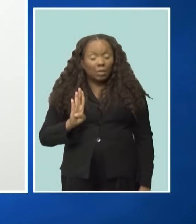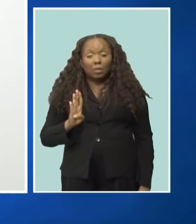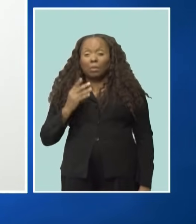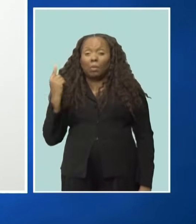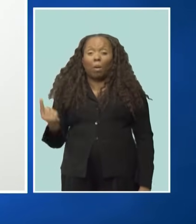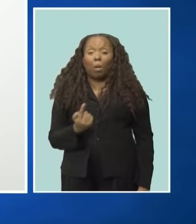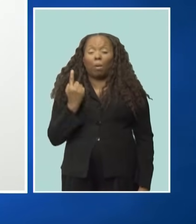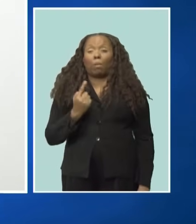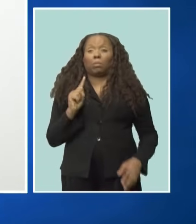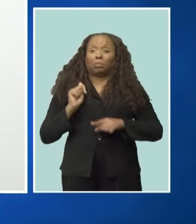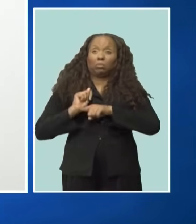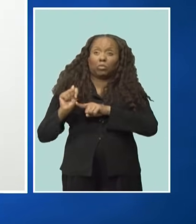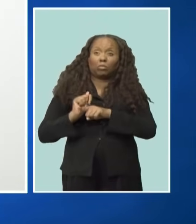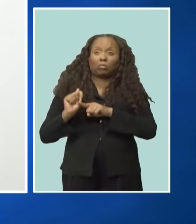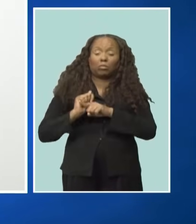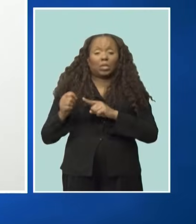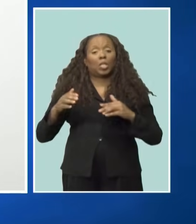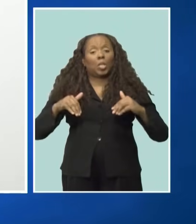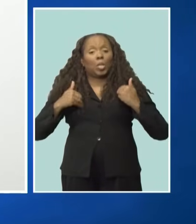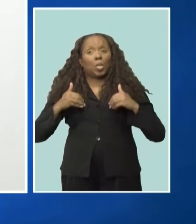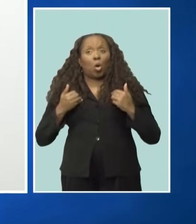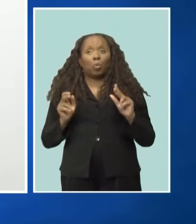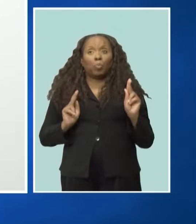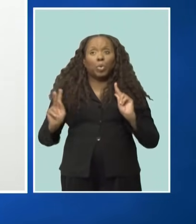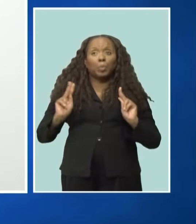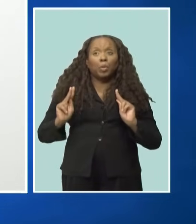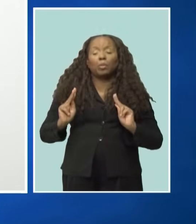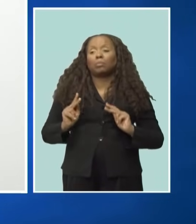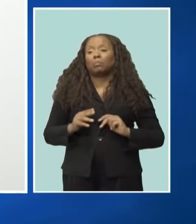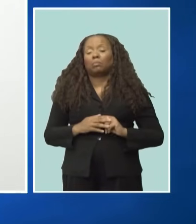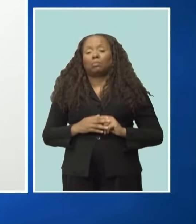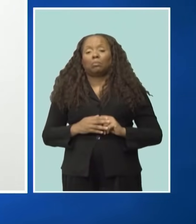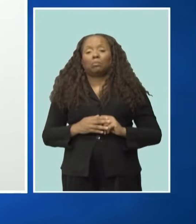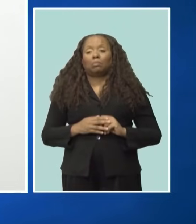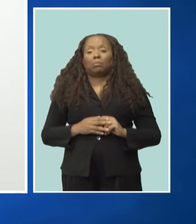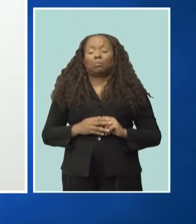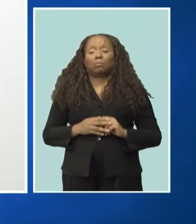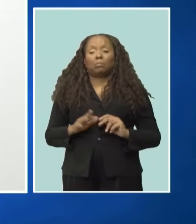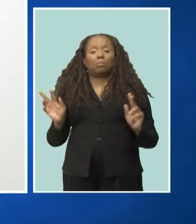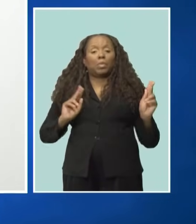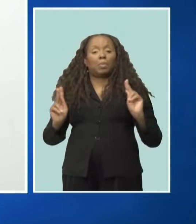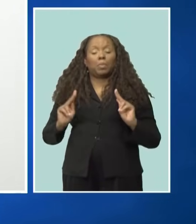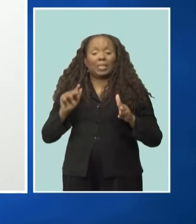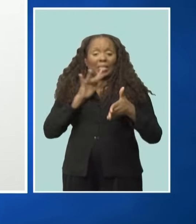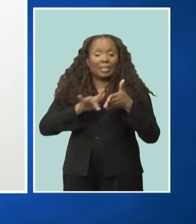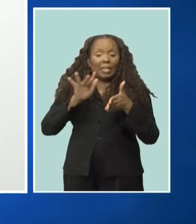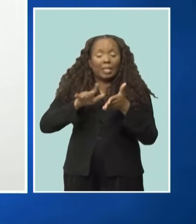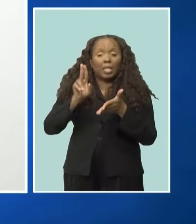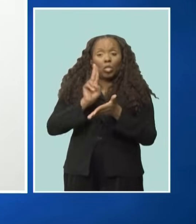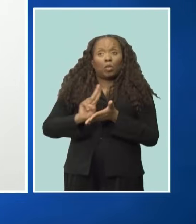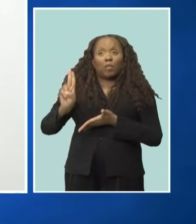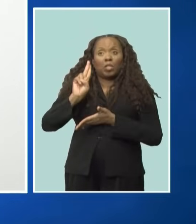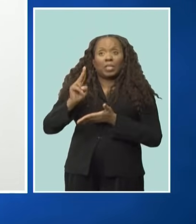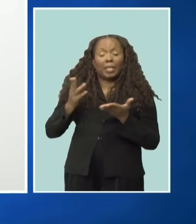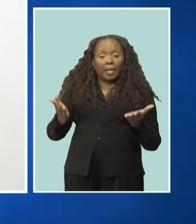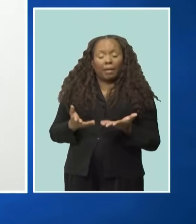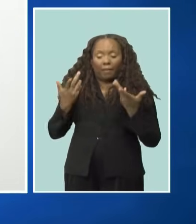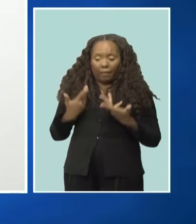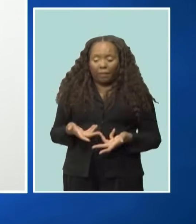number of young people who come out of UE, KFL, for example, as